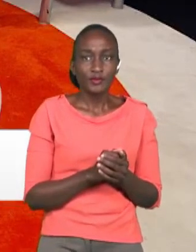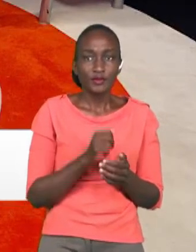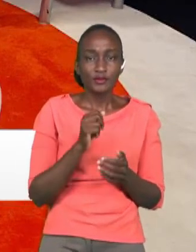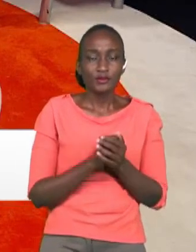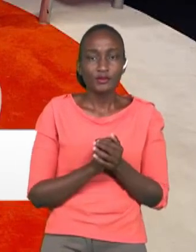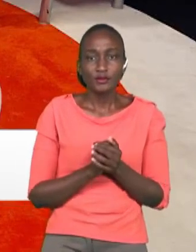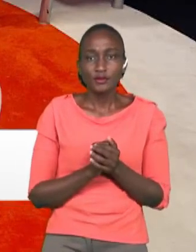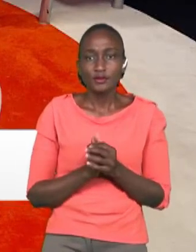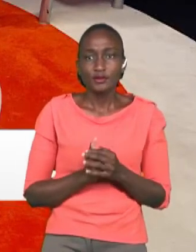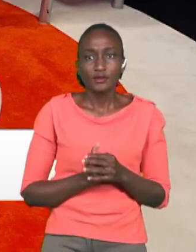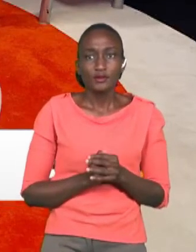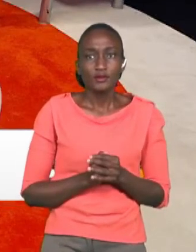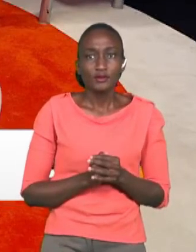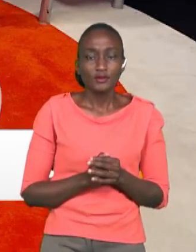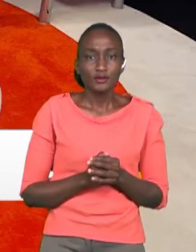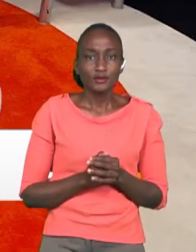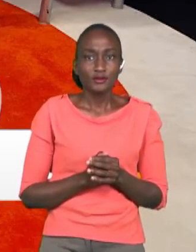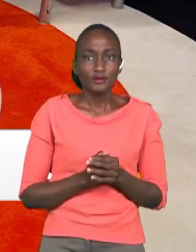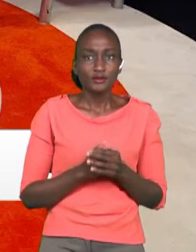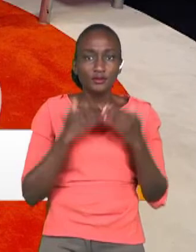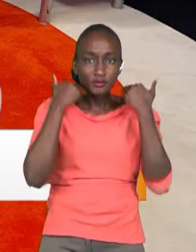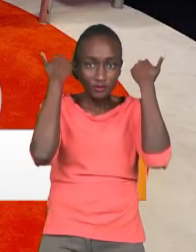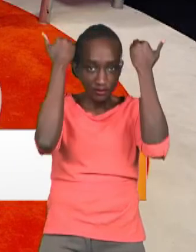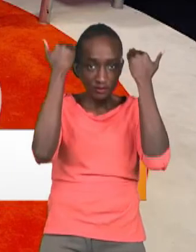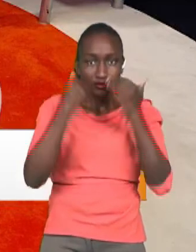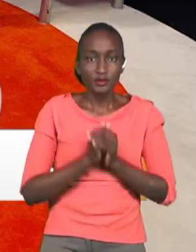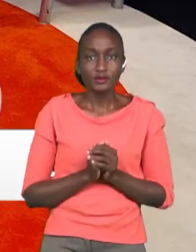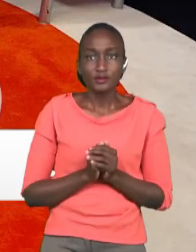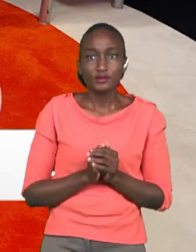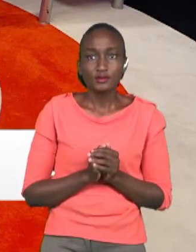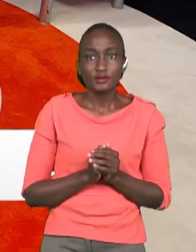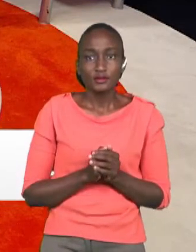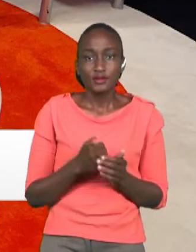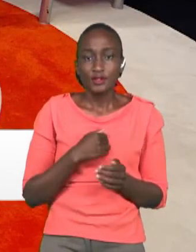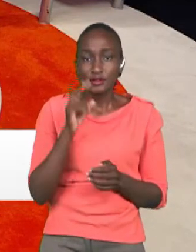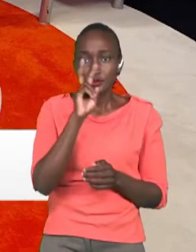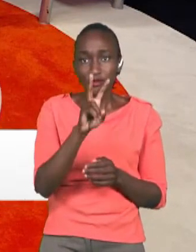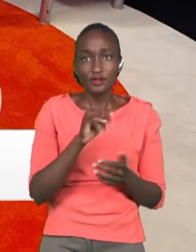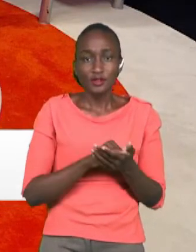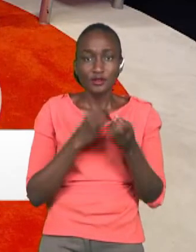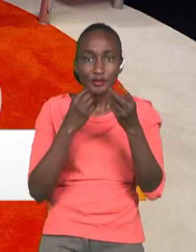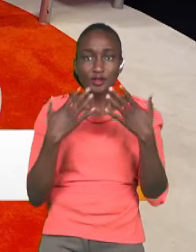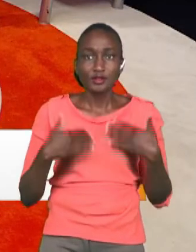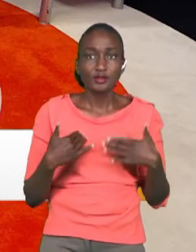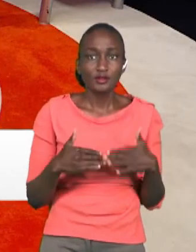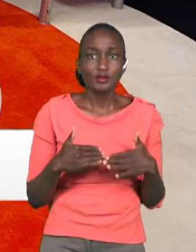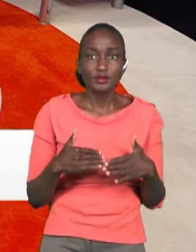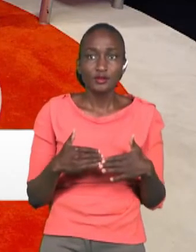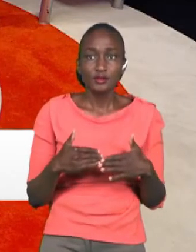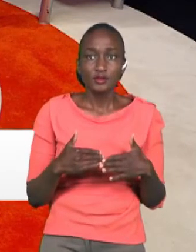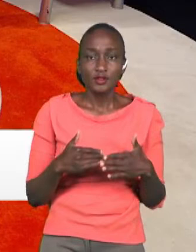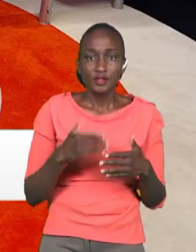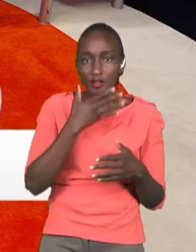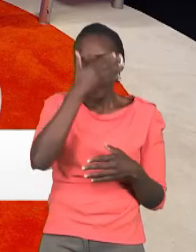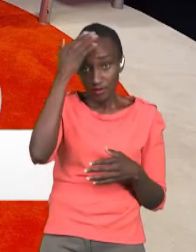discuss this depression. Mm-hmm. I have seen that many people has forgotten how to laugh.